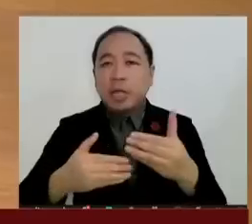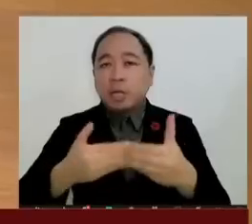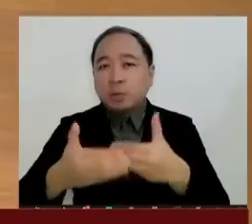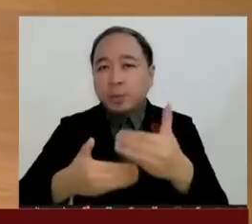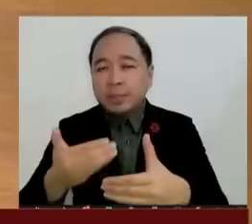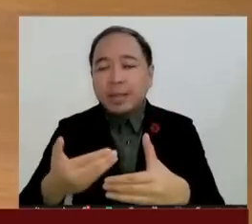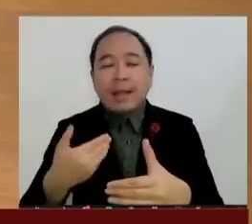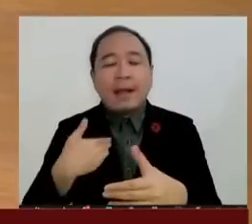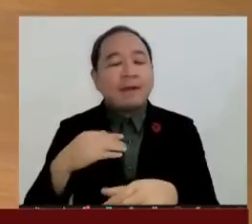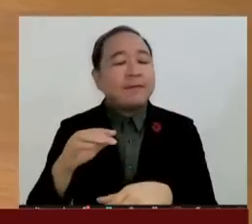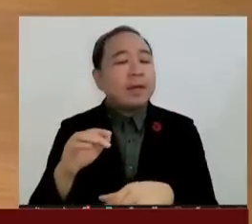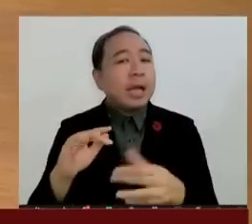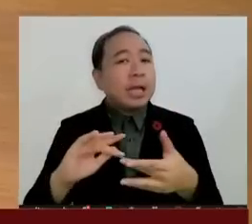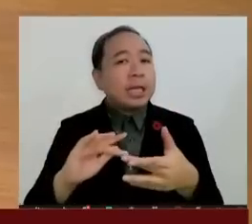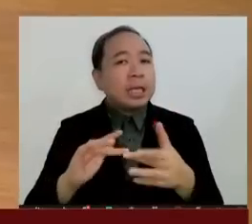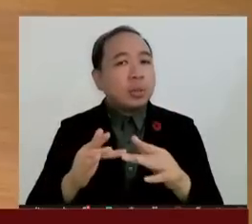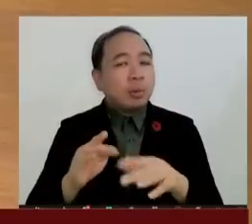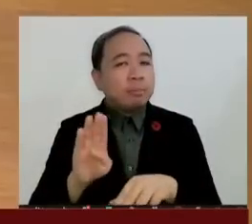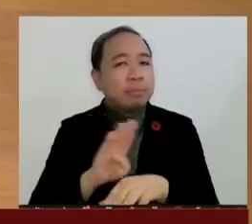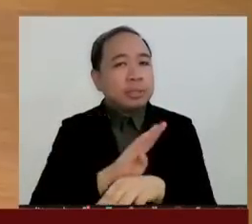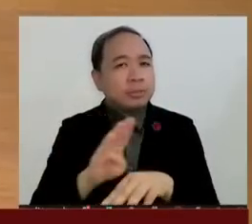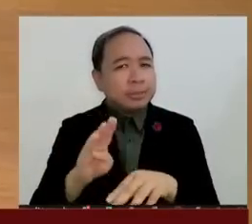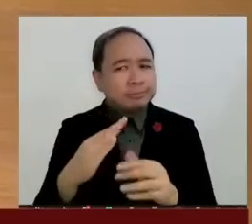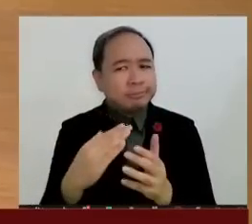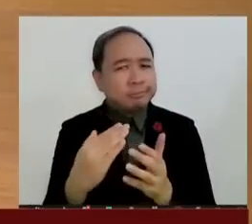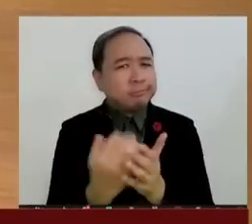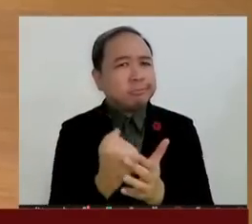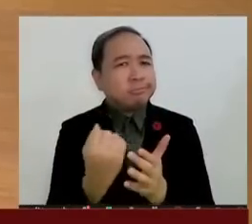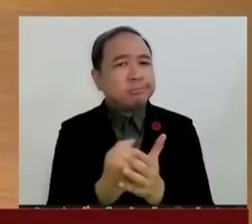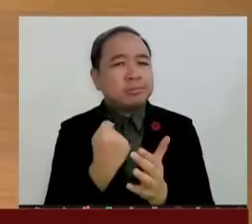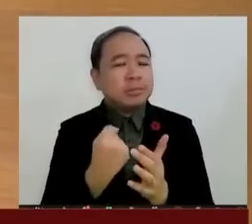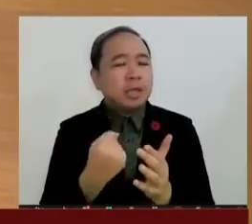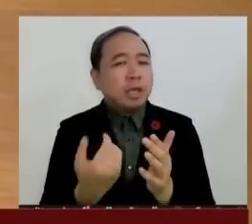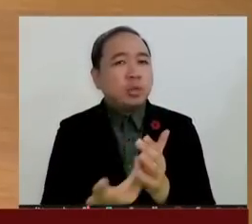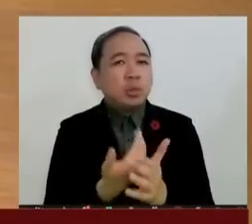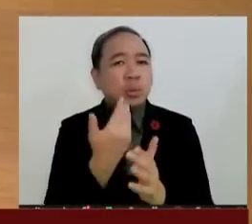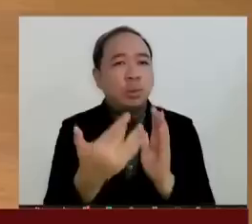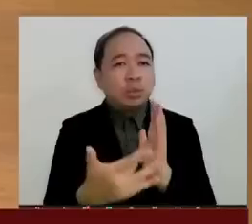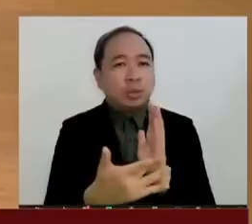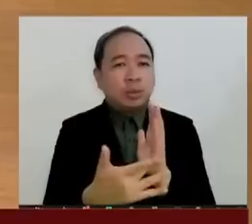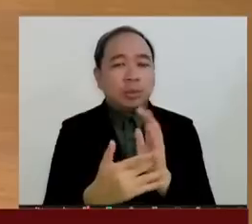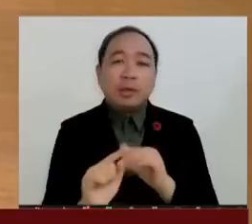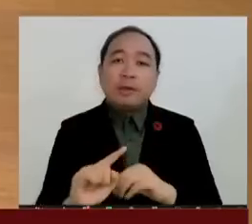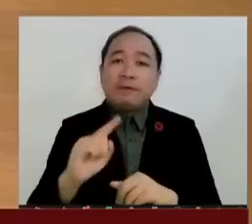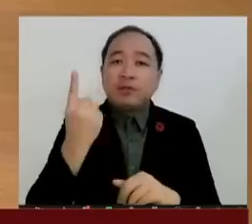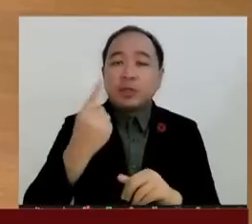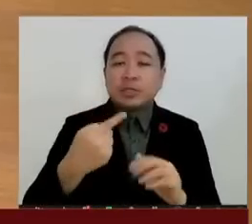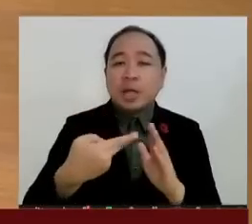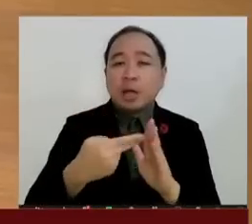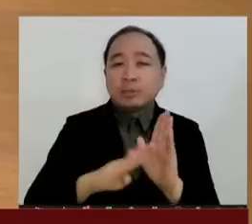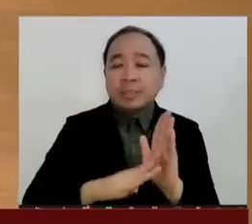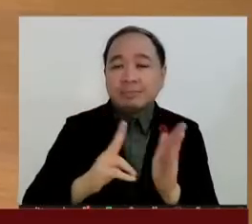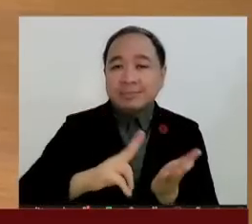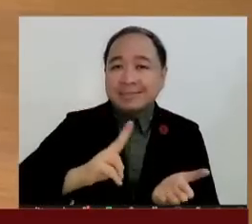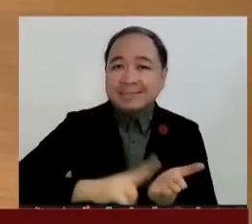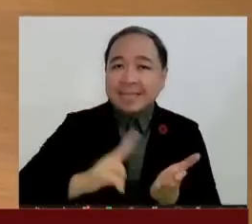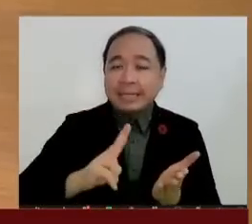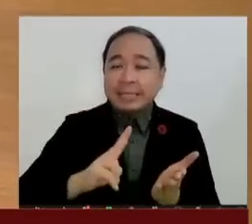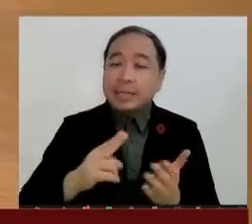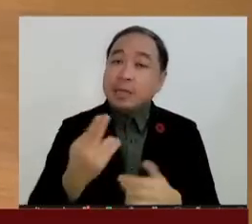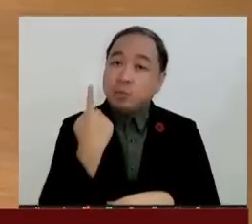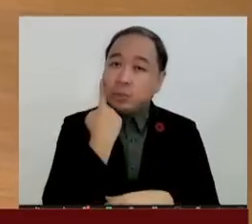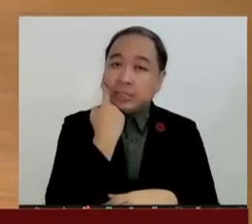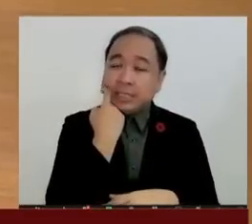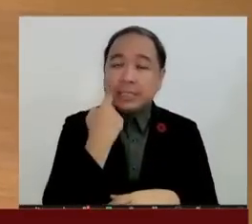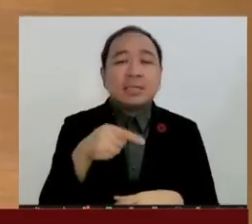e-commerce to take full advantage of new technologies. The first bill that I signed into law was the SIM Registration Act, because